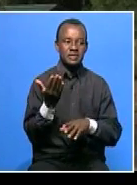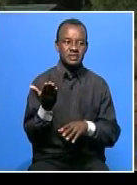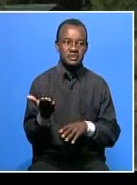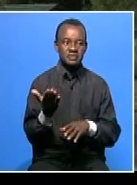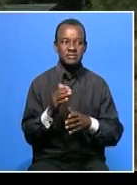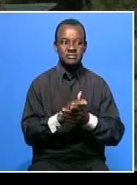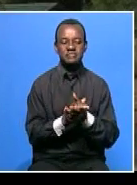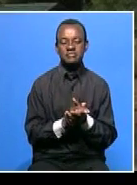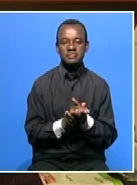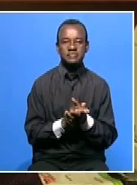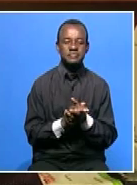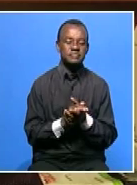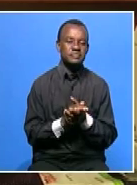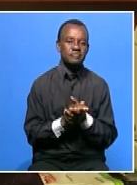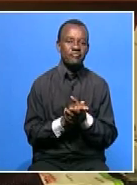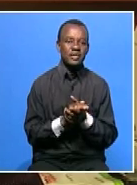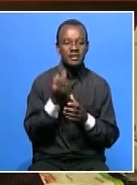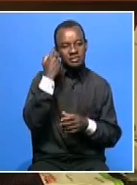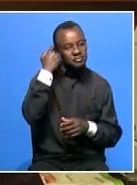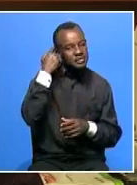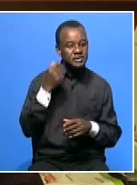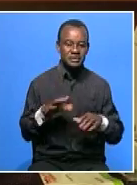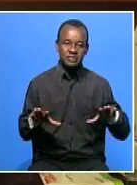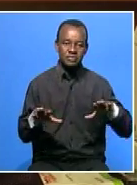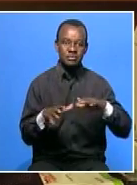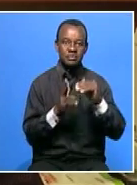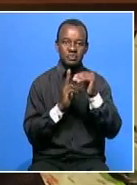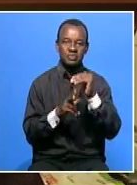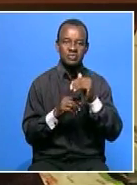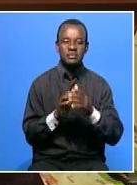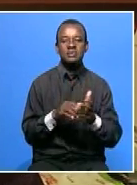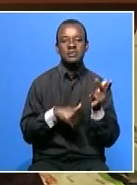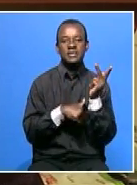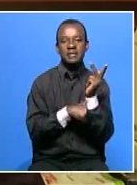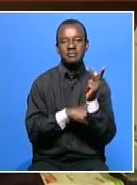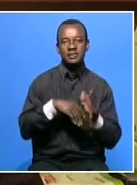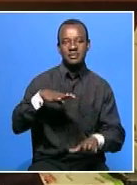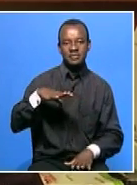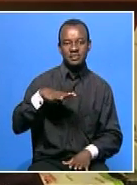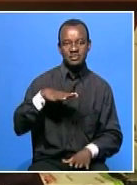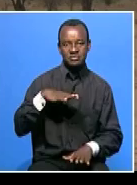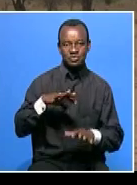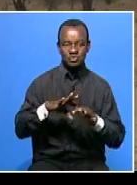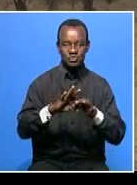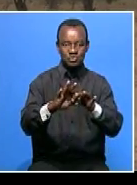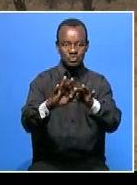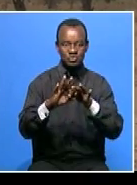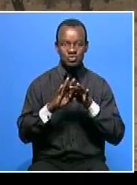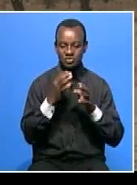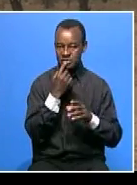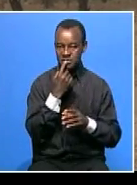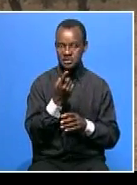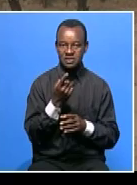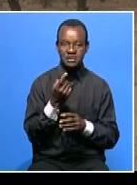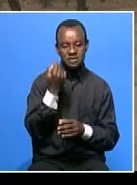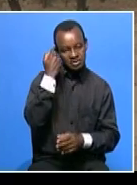executed. Environment and Tourism Ministry's Chief Public Relations Officer, Romeo Muyunda, says his ministry